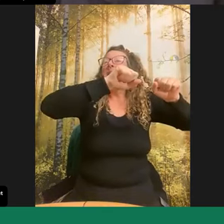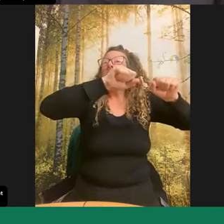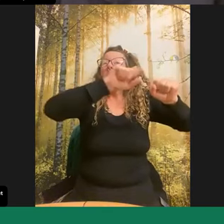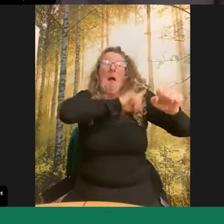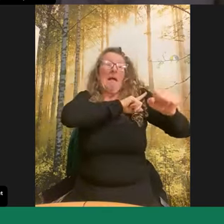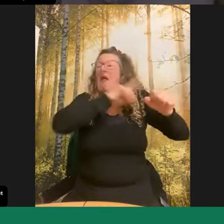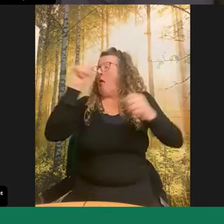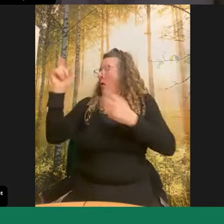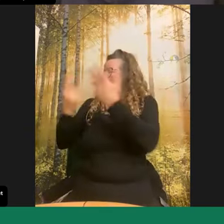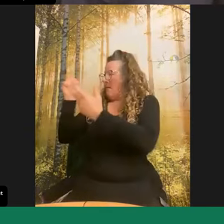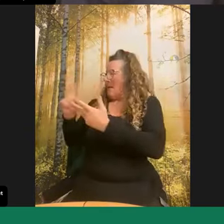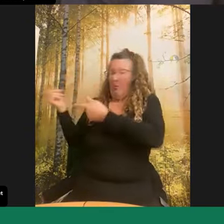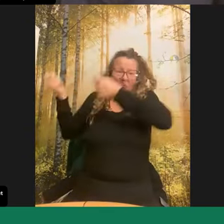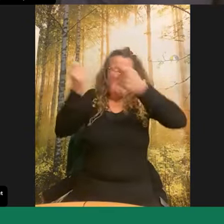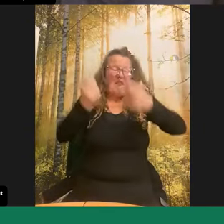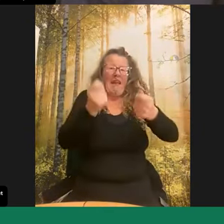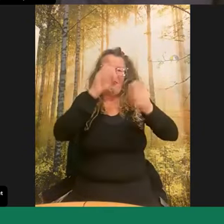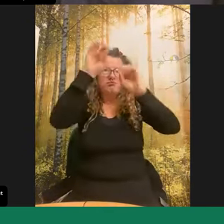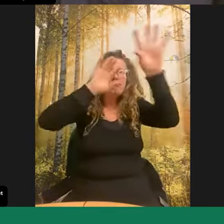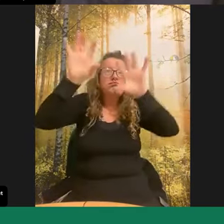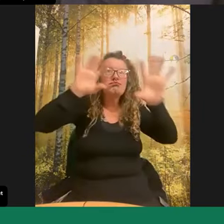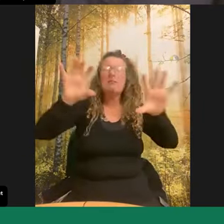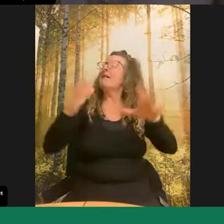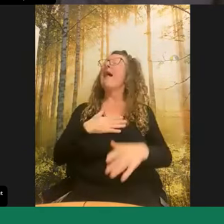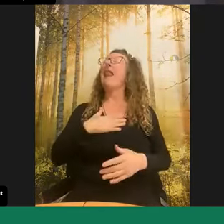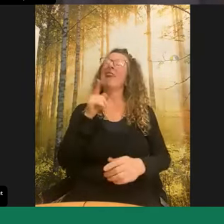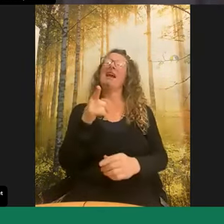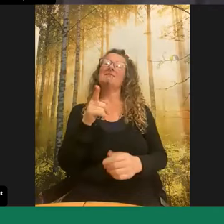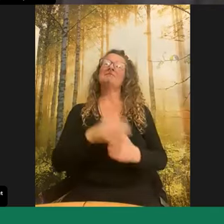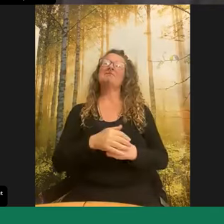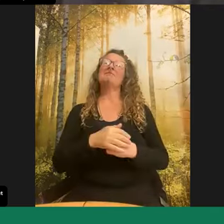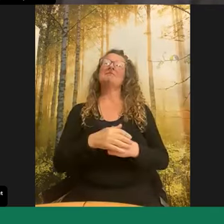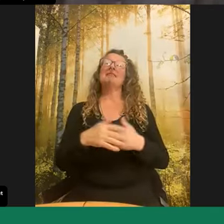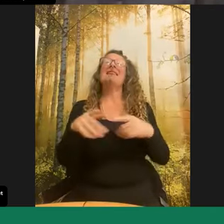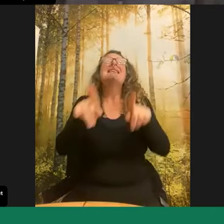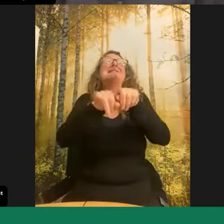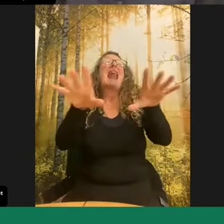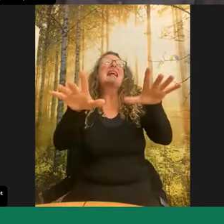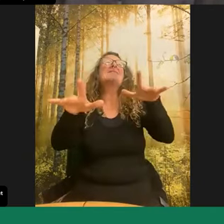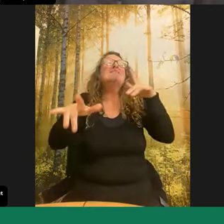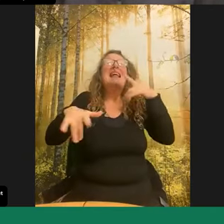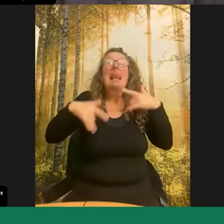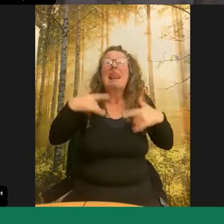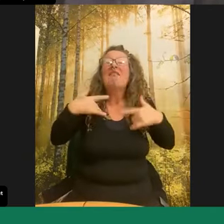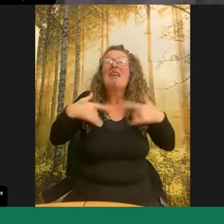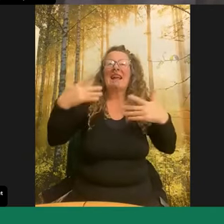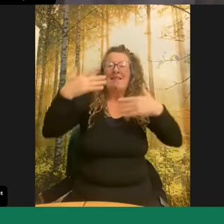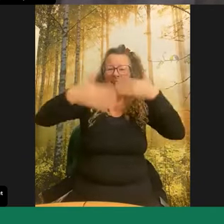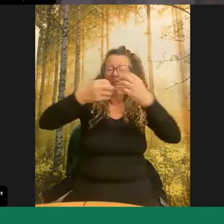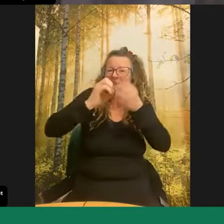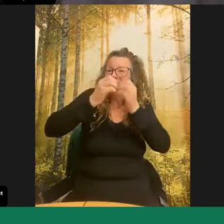and think is important. And I quite like that idea. So it's kind of a living, should organically grow.